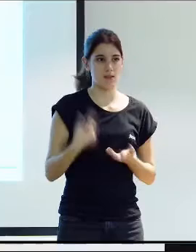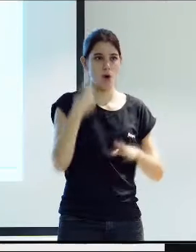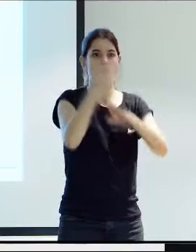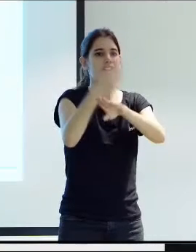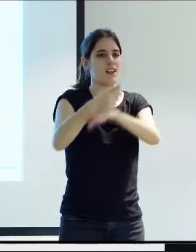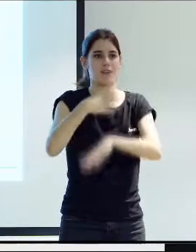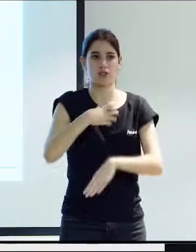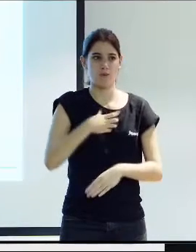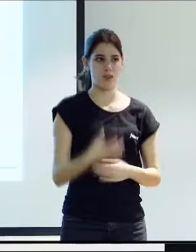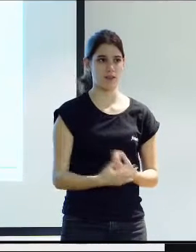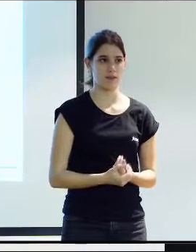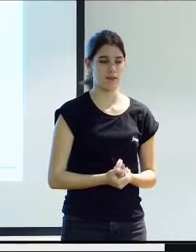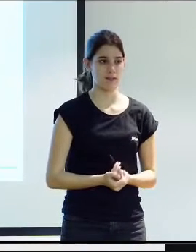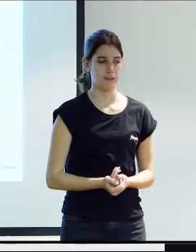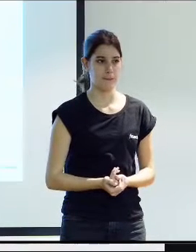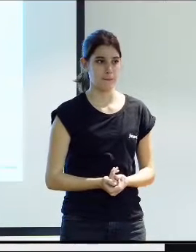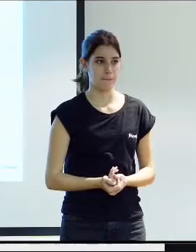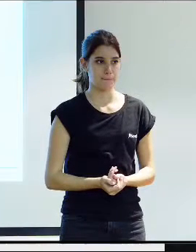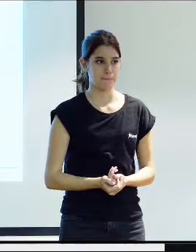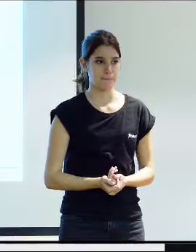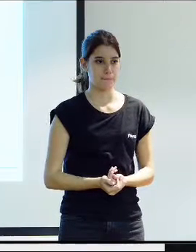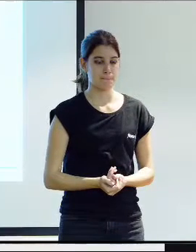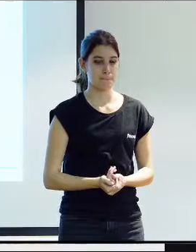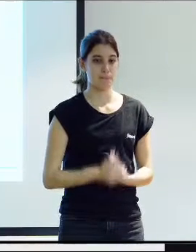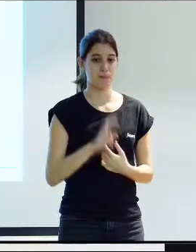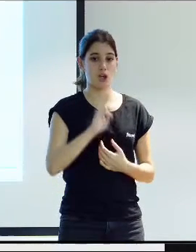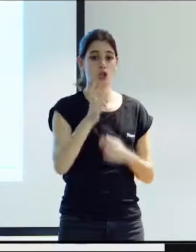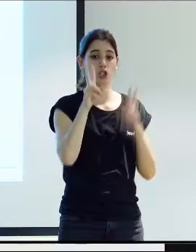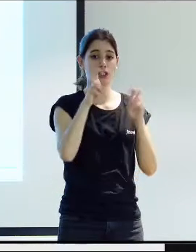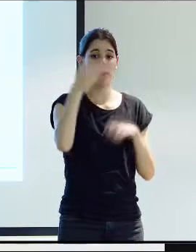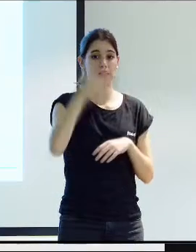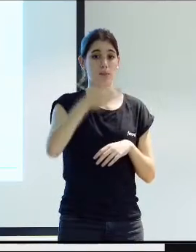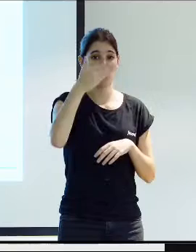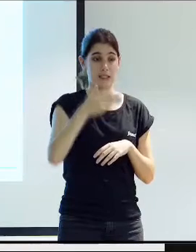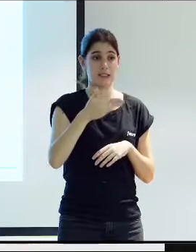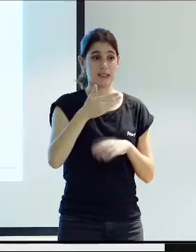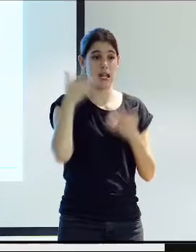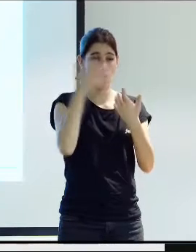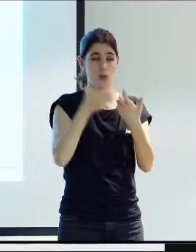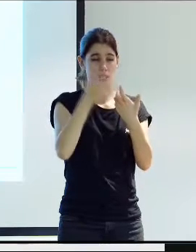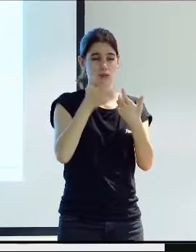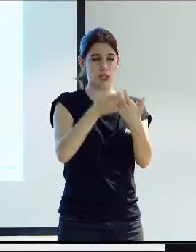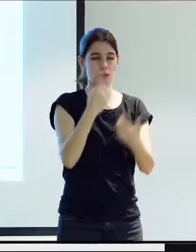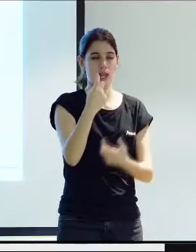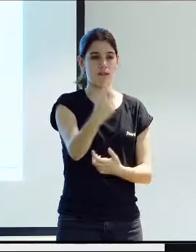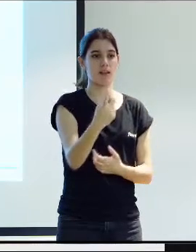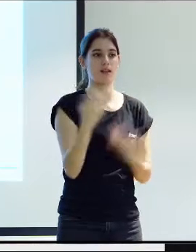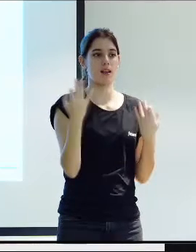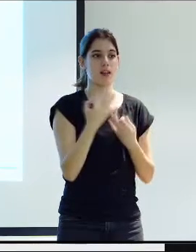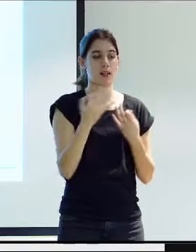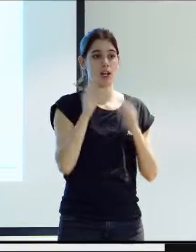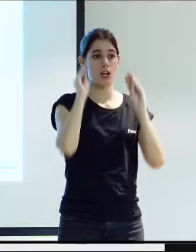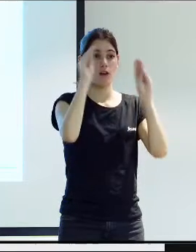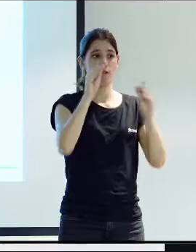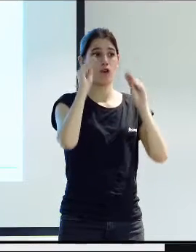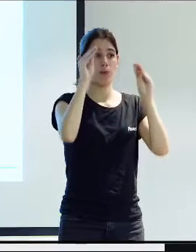but never in a forced manner. Another important aspect which we're going to have to fight for from now